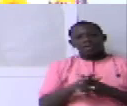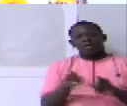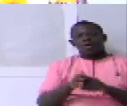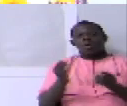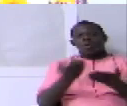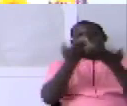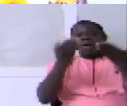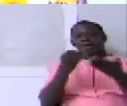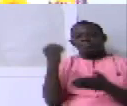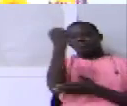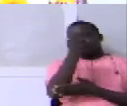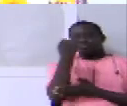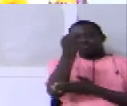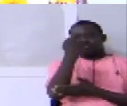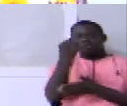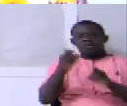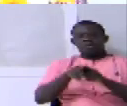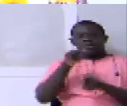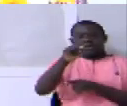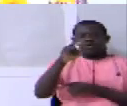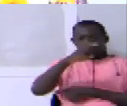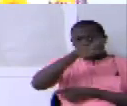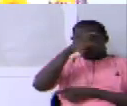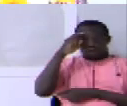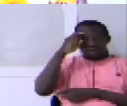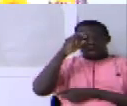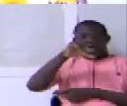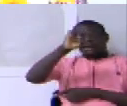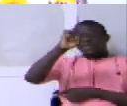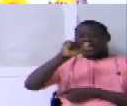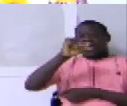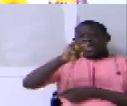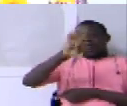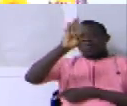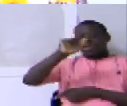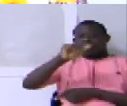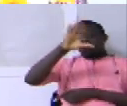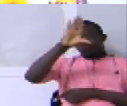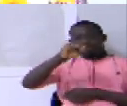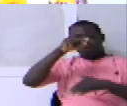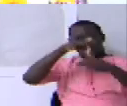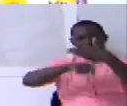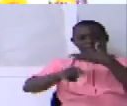Because the job this Sambadoro is doing in the prisons,